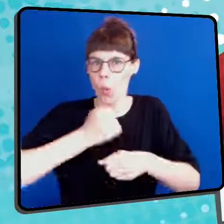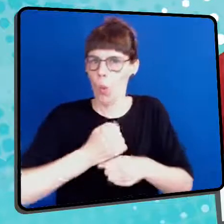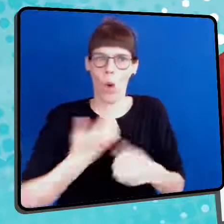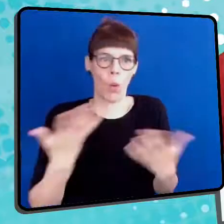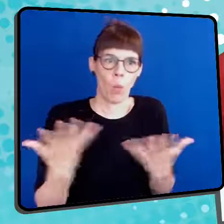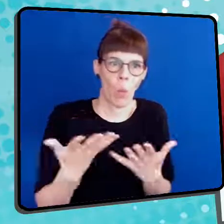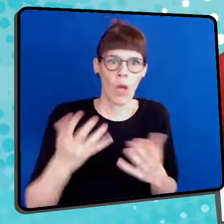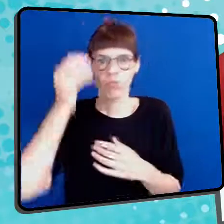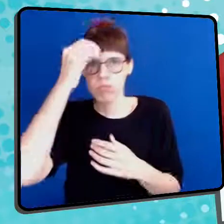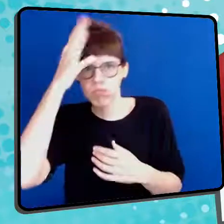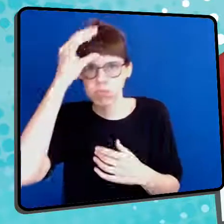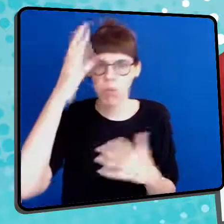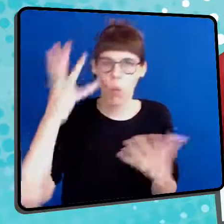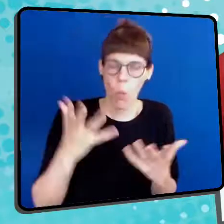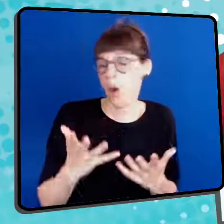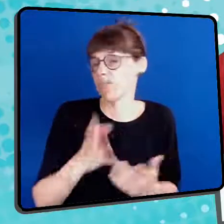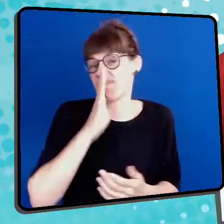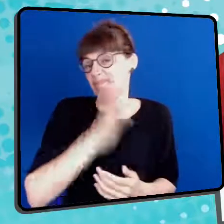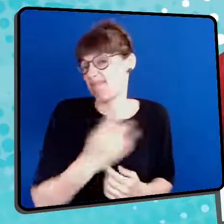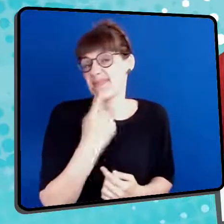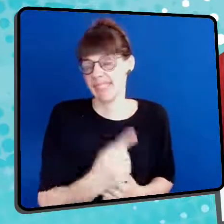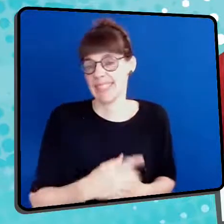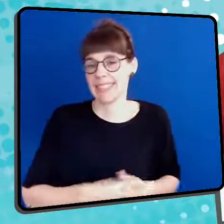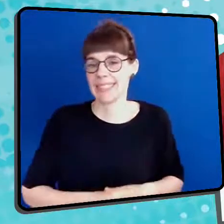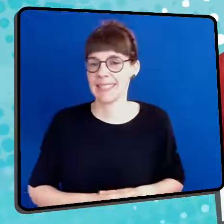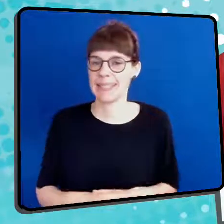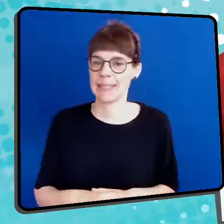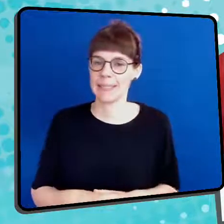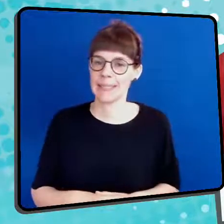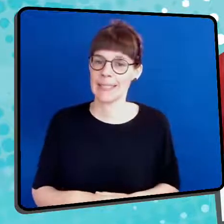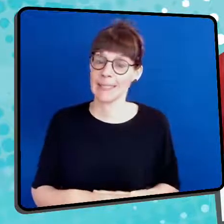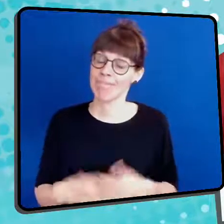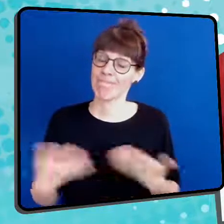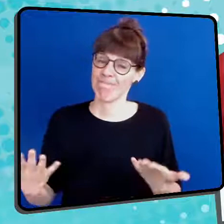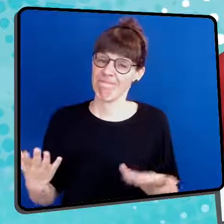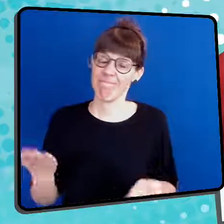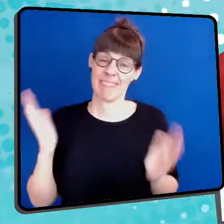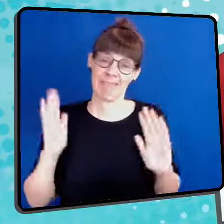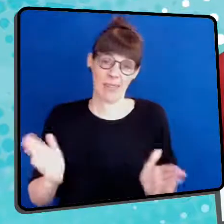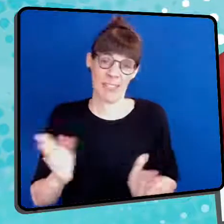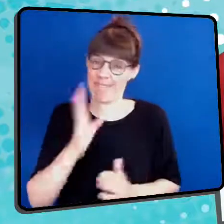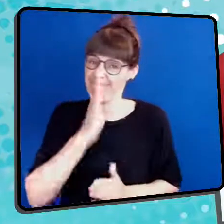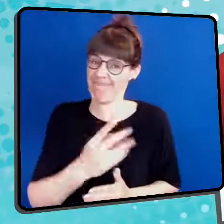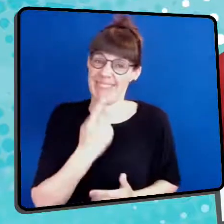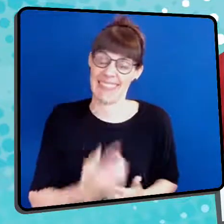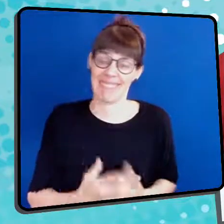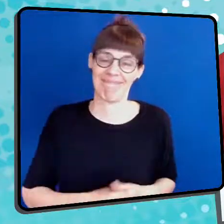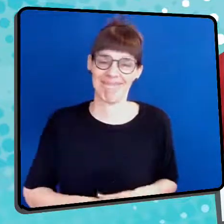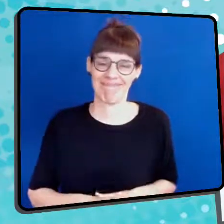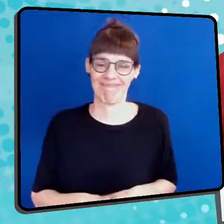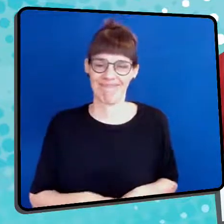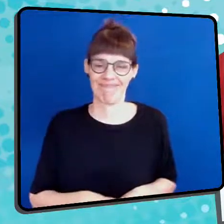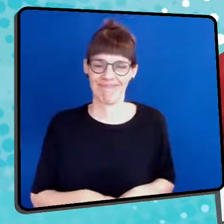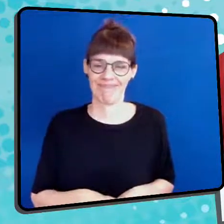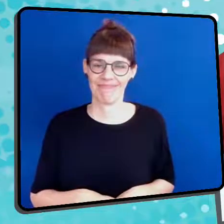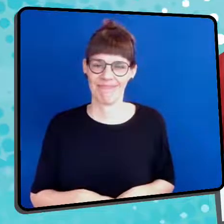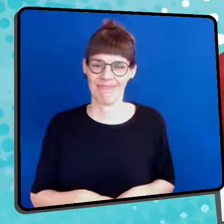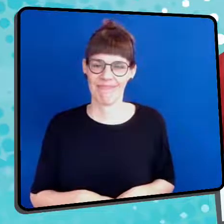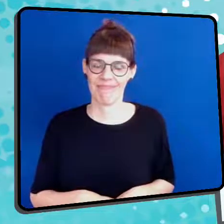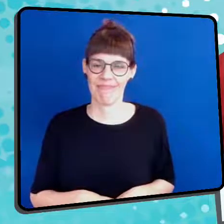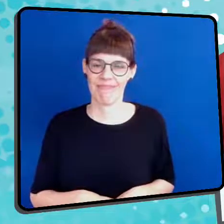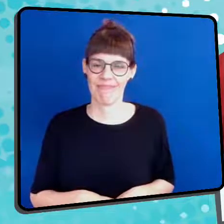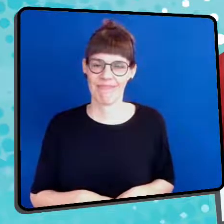Oh gosh. Nerves of steel, Eve, nerves of steel. Let's move on a little bit, because I know a lot of the time in